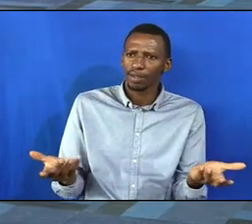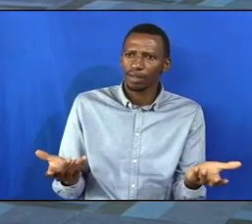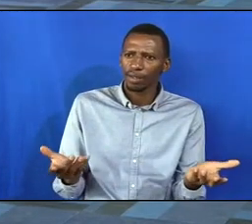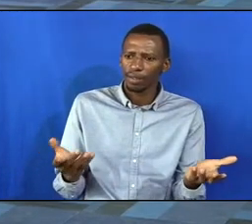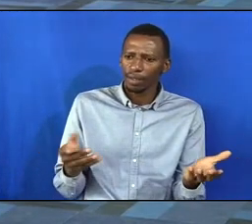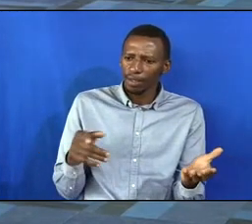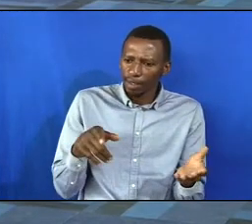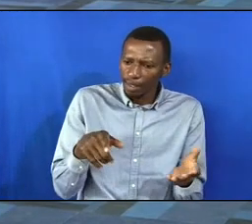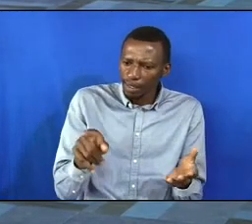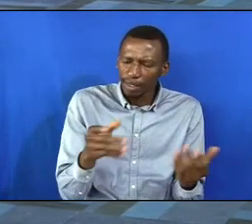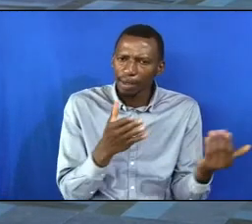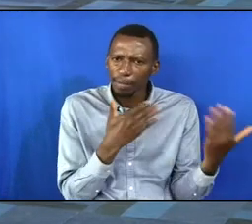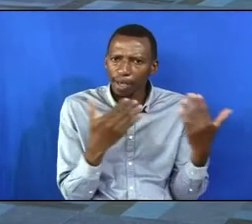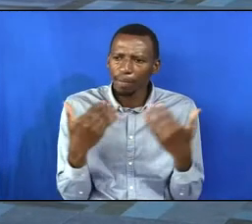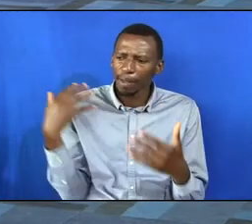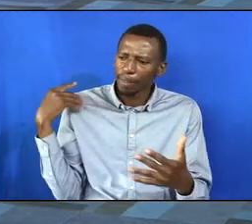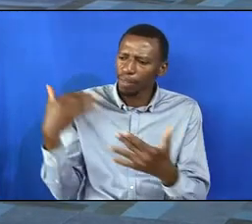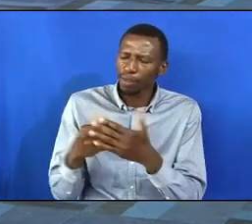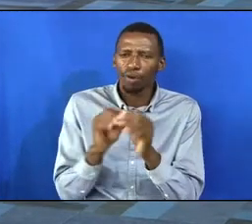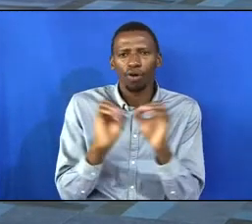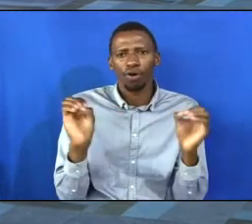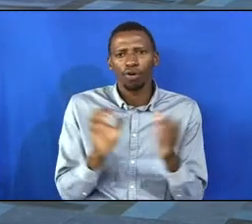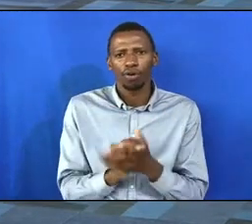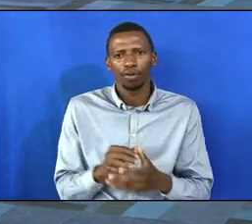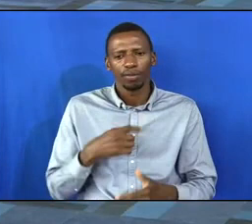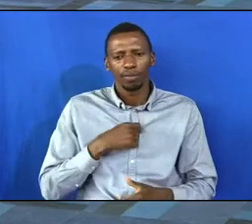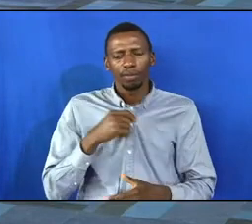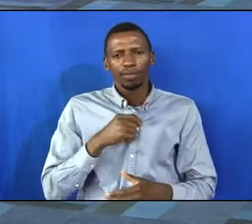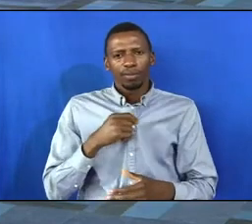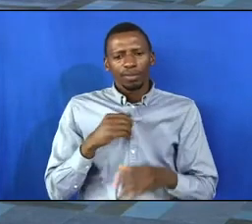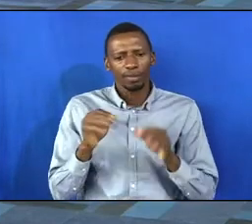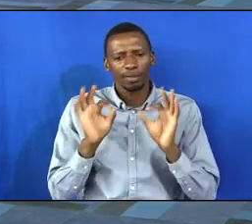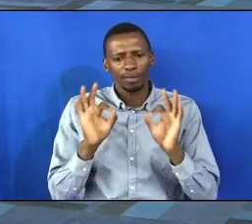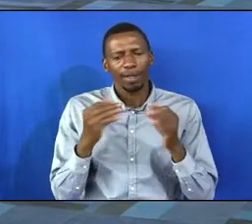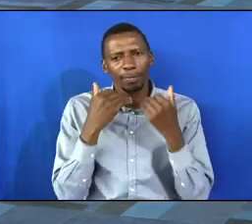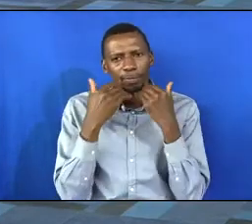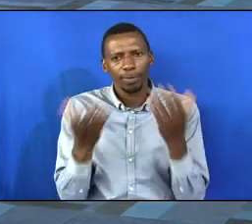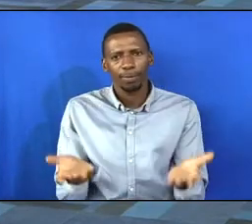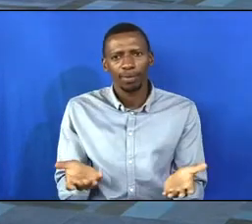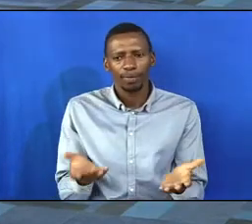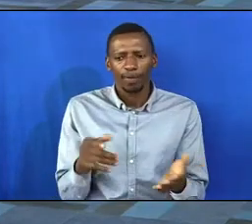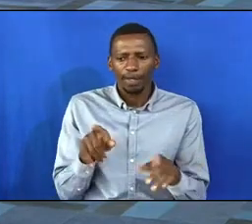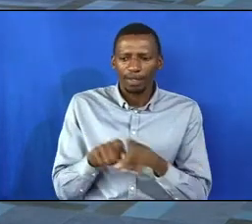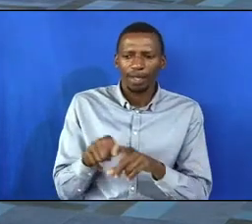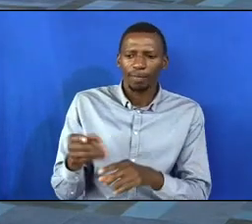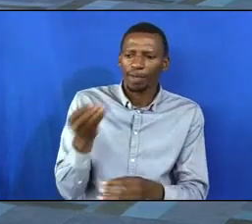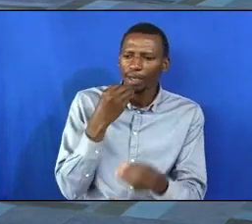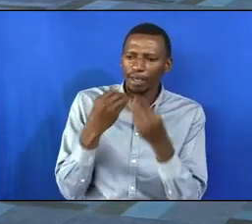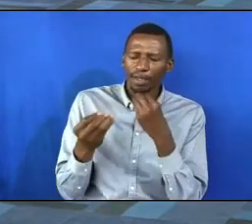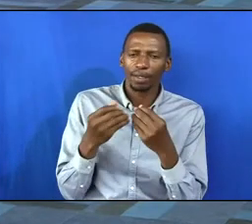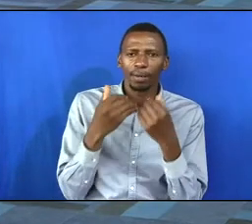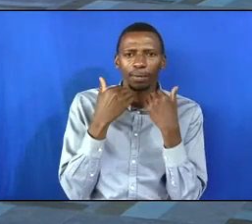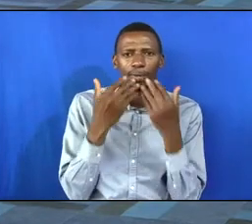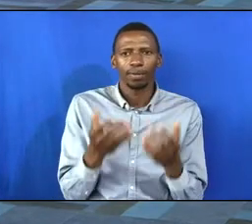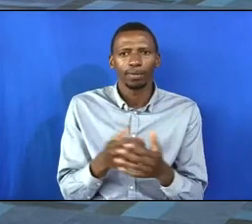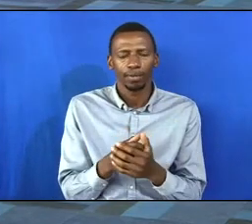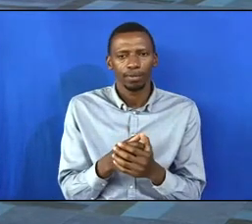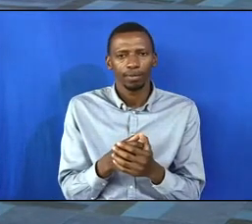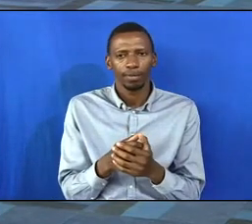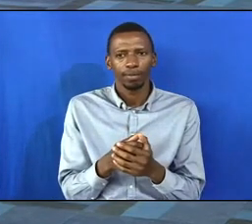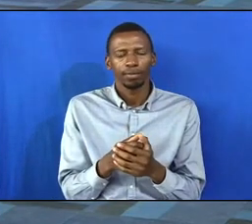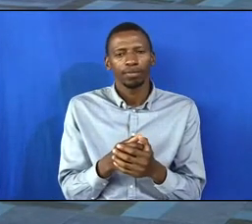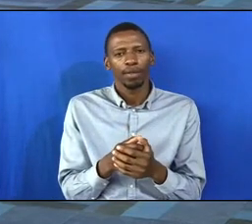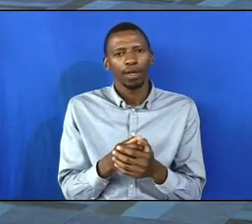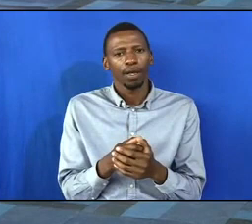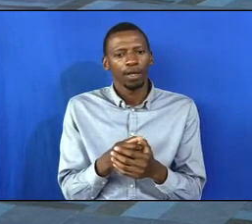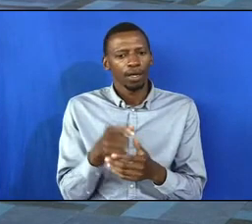He has not been bathing. He has not been dressing well. He has not even been eating. No, they say, no, you did not even